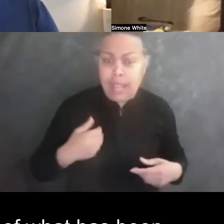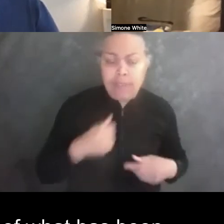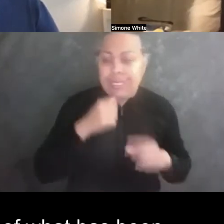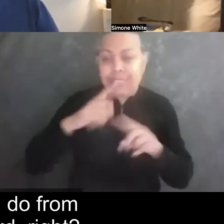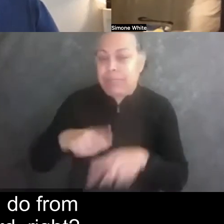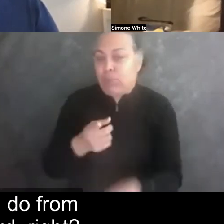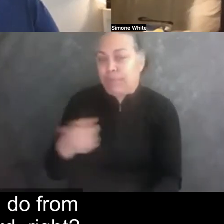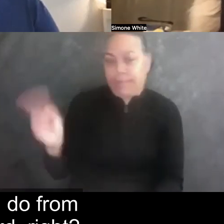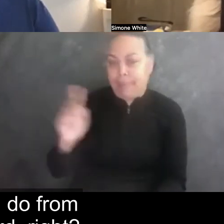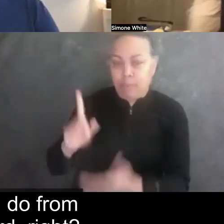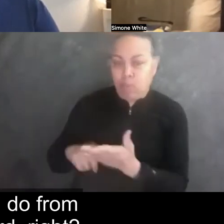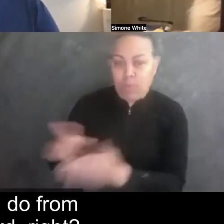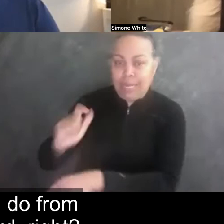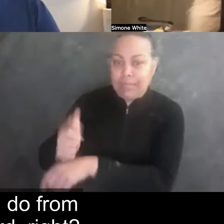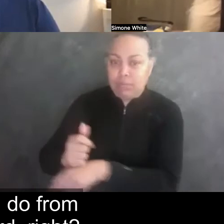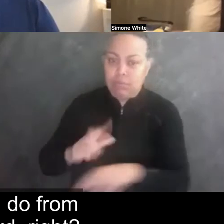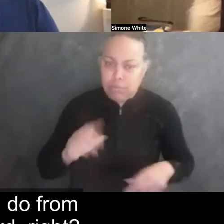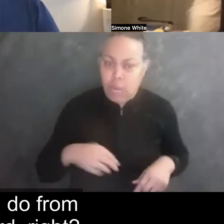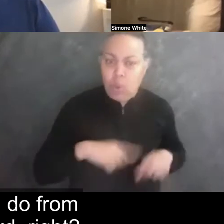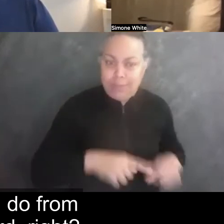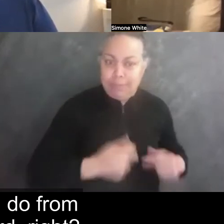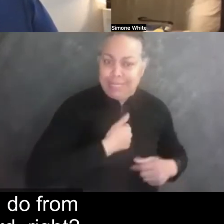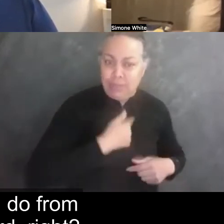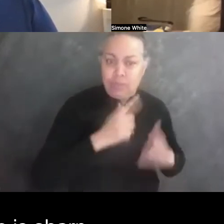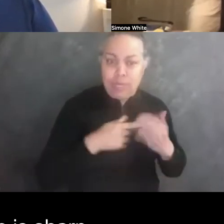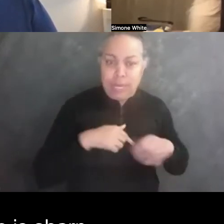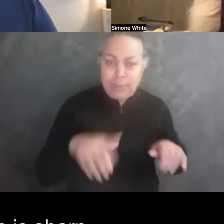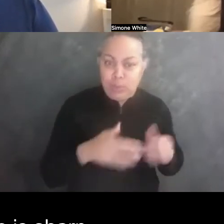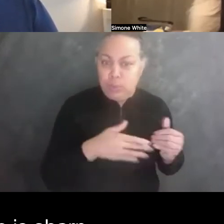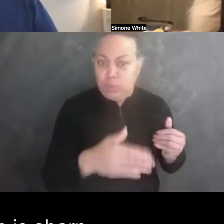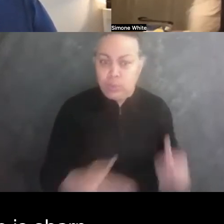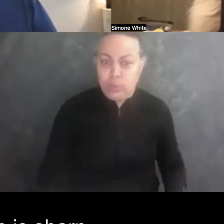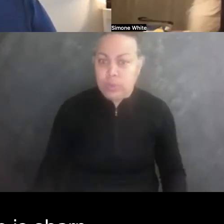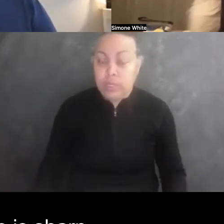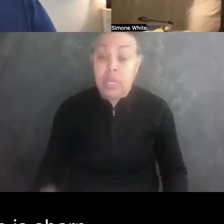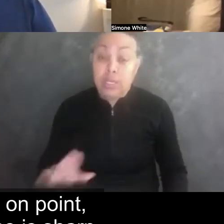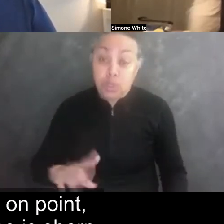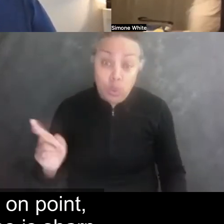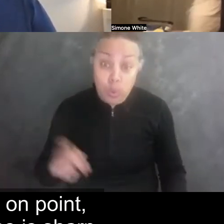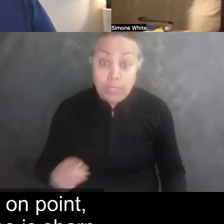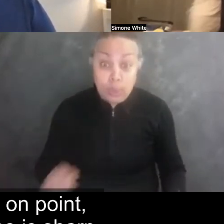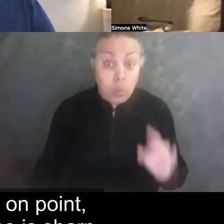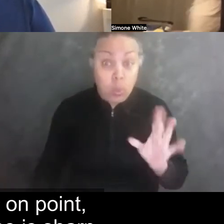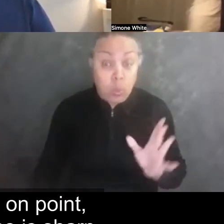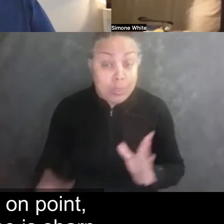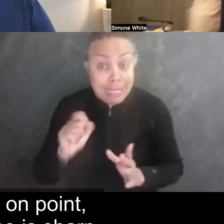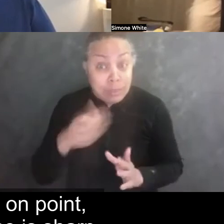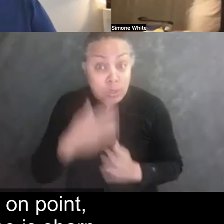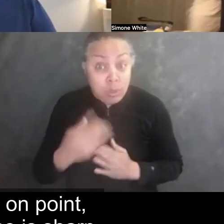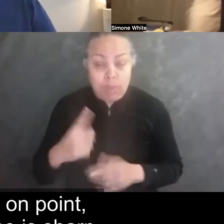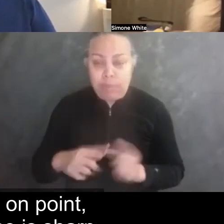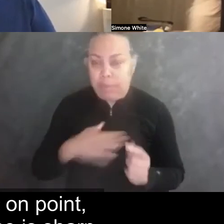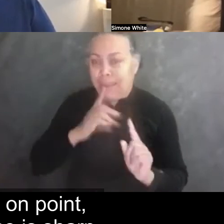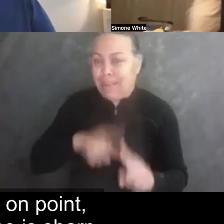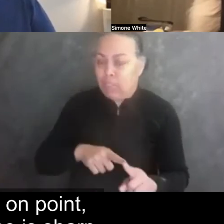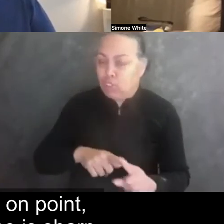of what has been, but upon what I do from this point forward, right? So your question is sharp, your question is on point, but my answer also